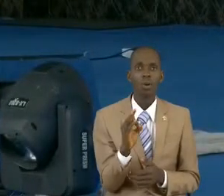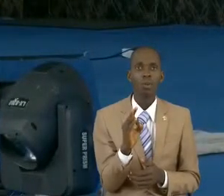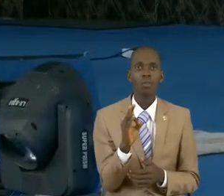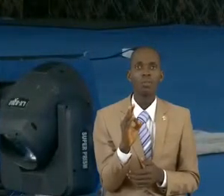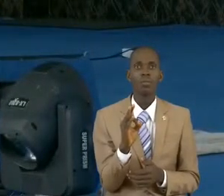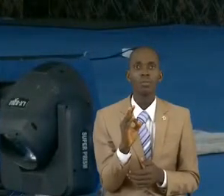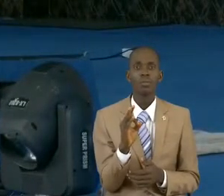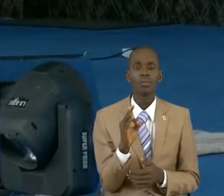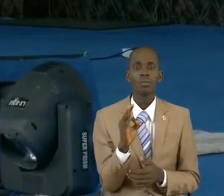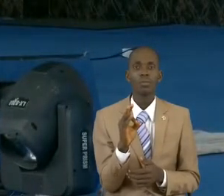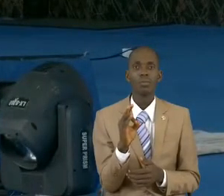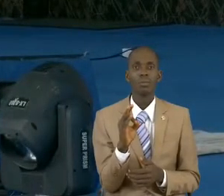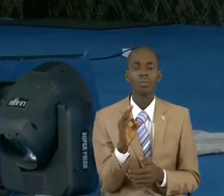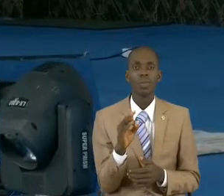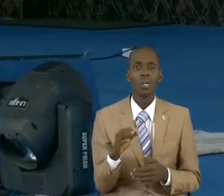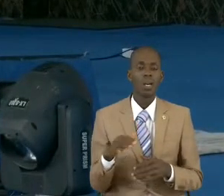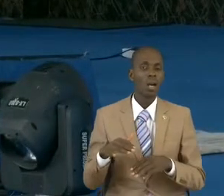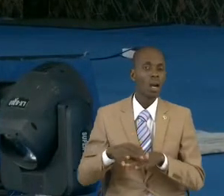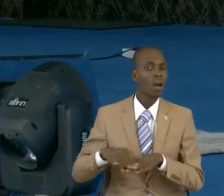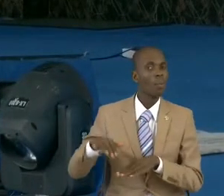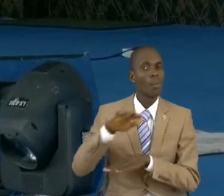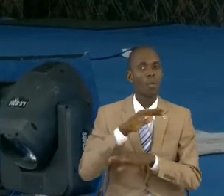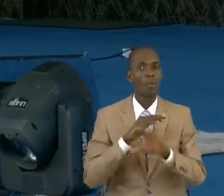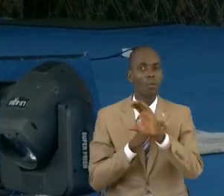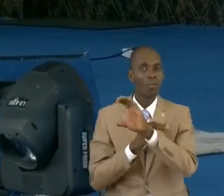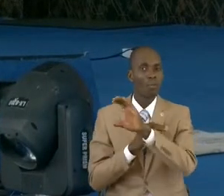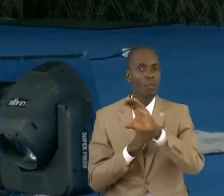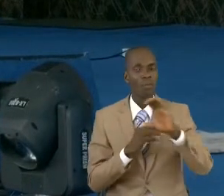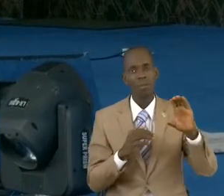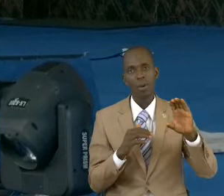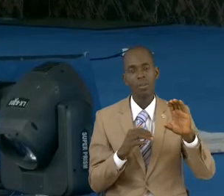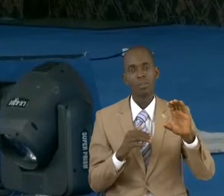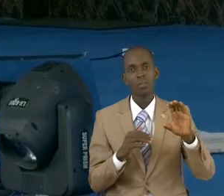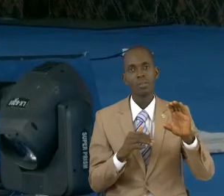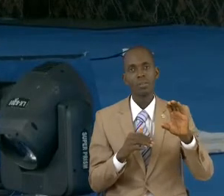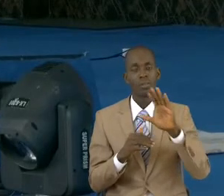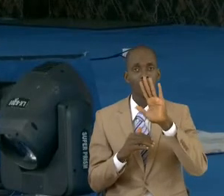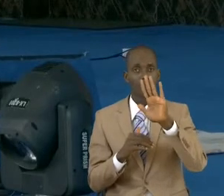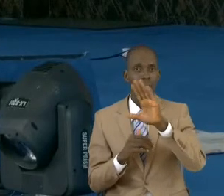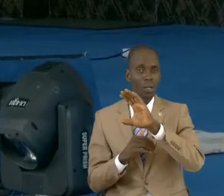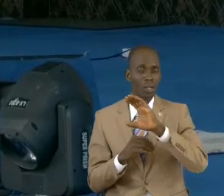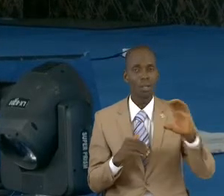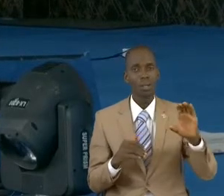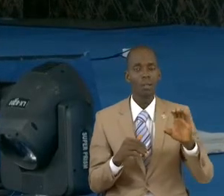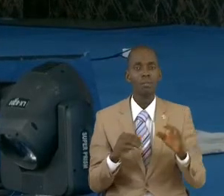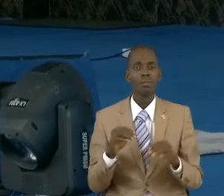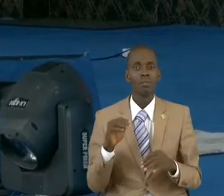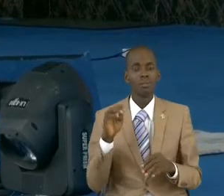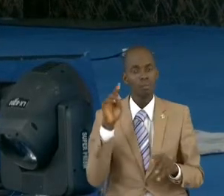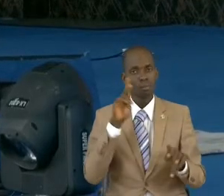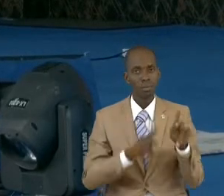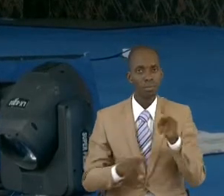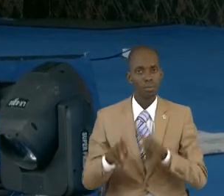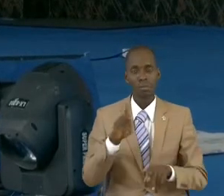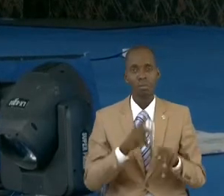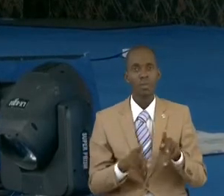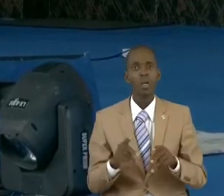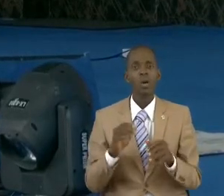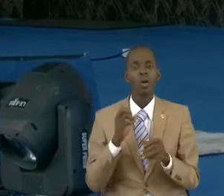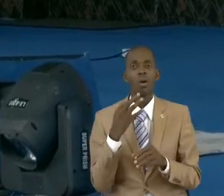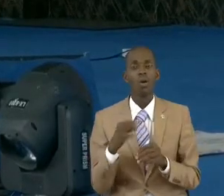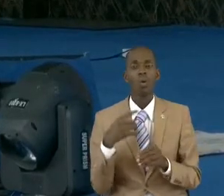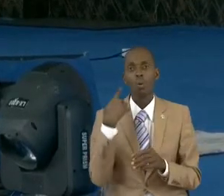above 500 brethren at once, of whom the greater part